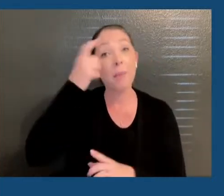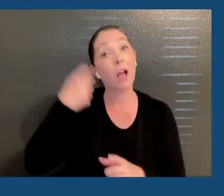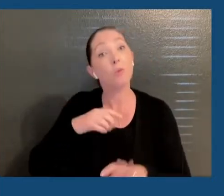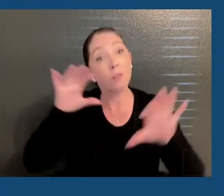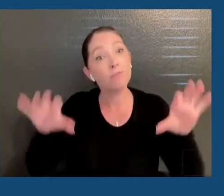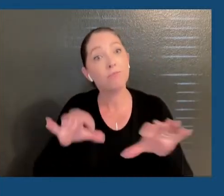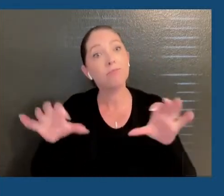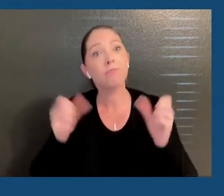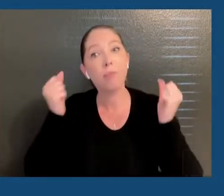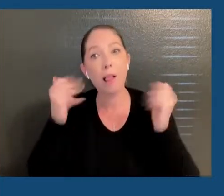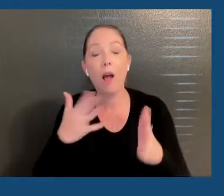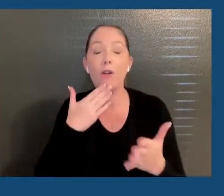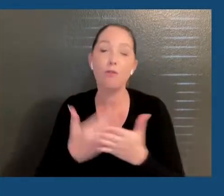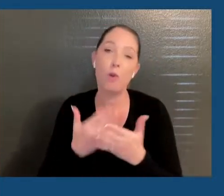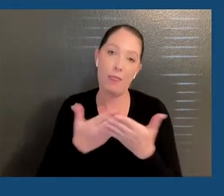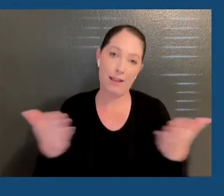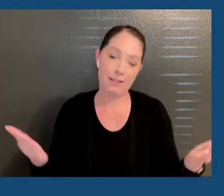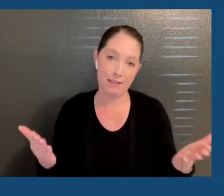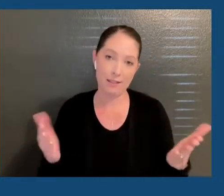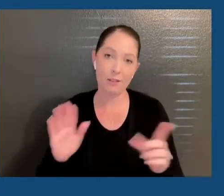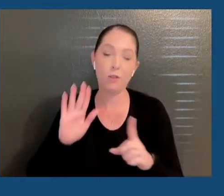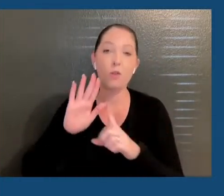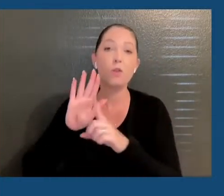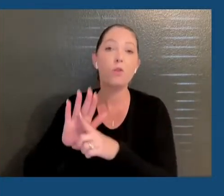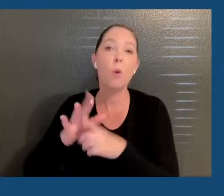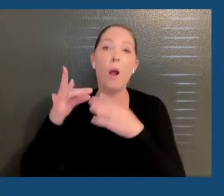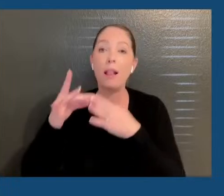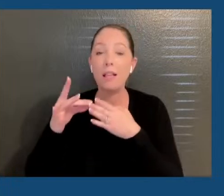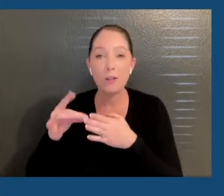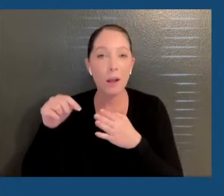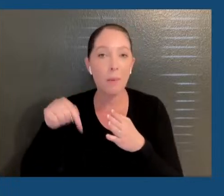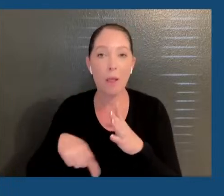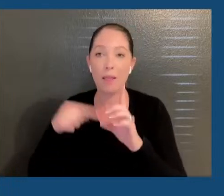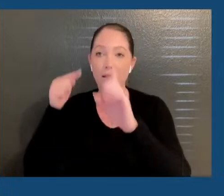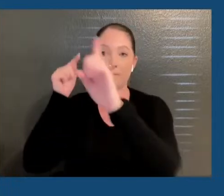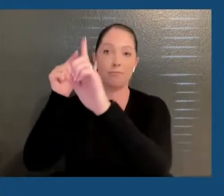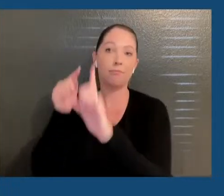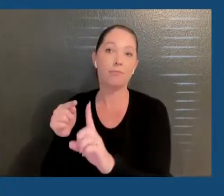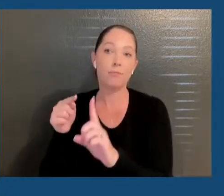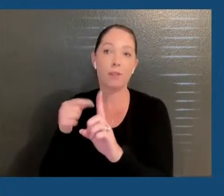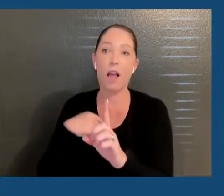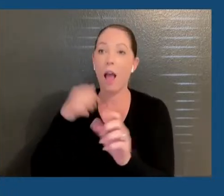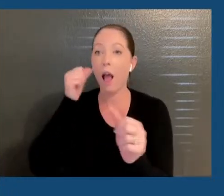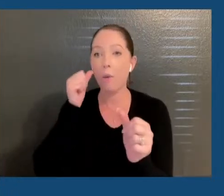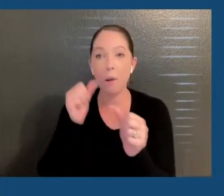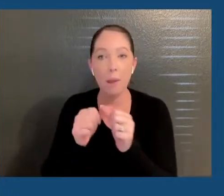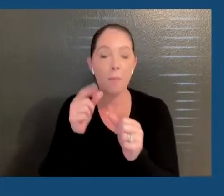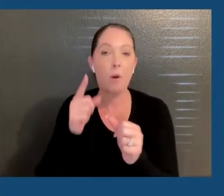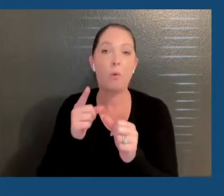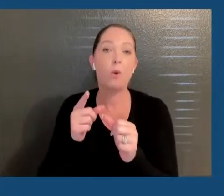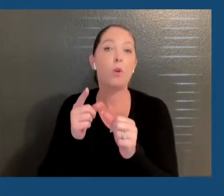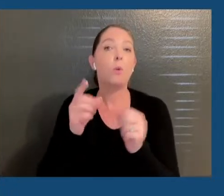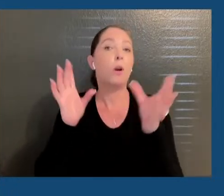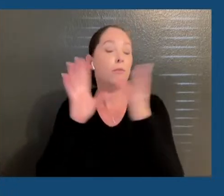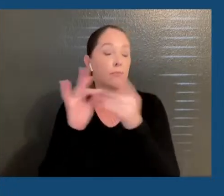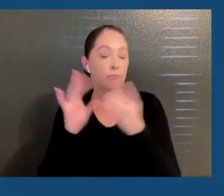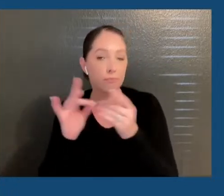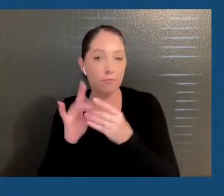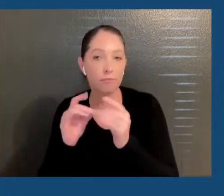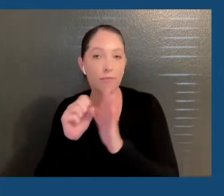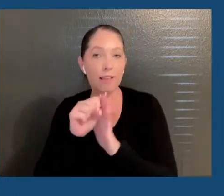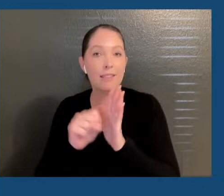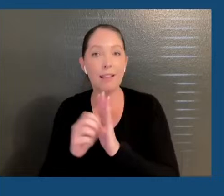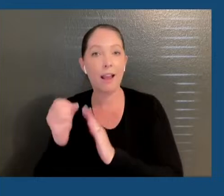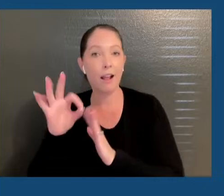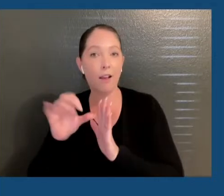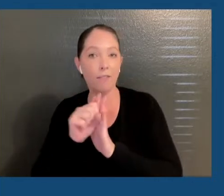things. And your leadership on this initiative, I remember back when you gave the state in the Assembly chamber. You're still welcome there, even though you